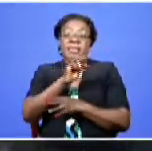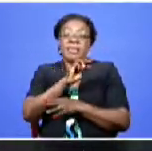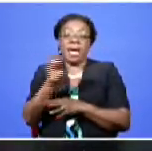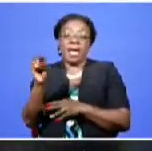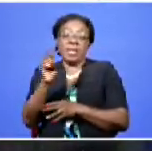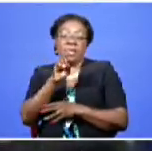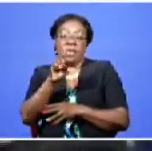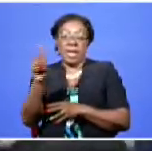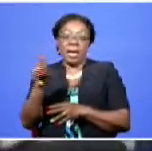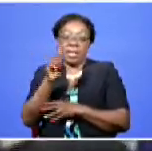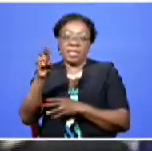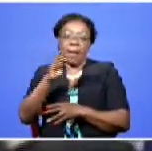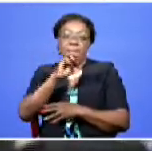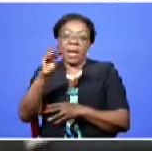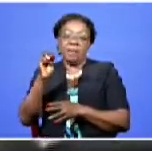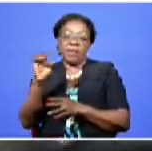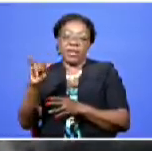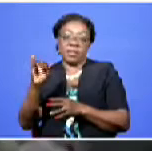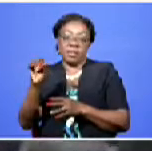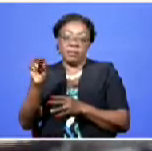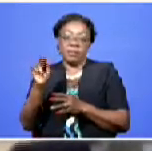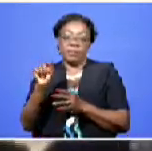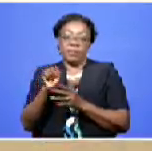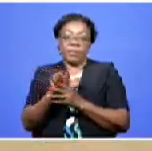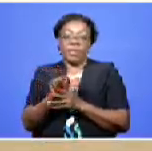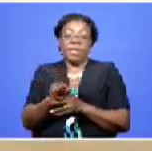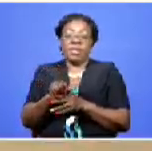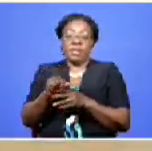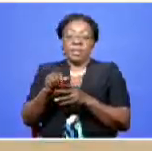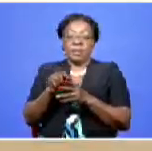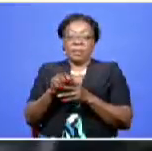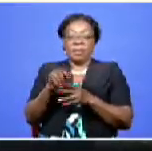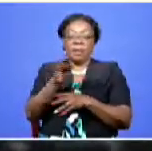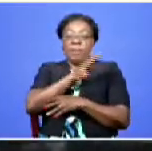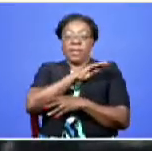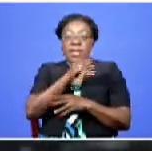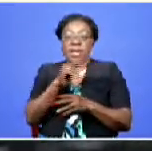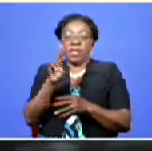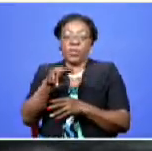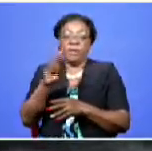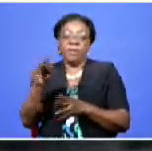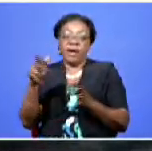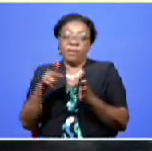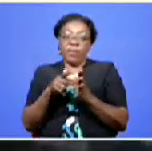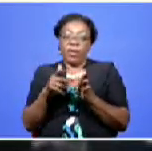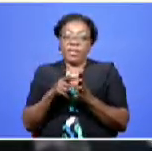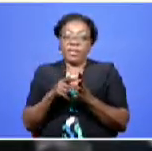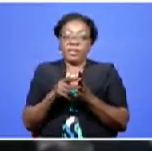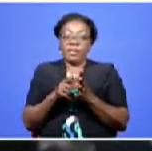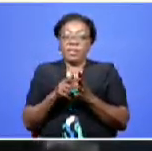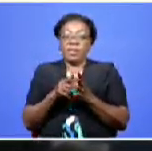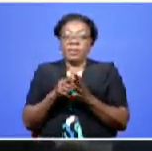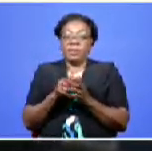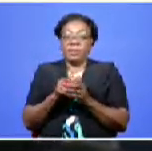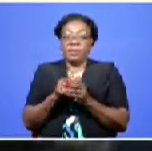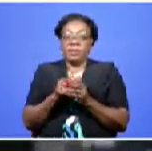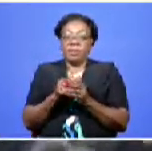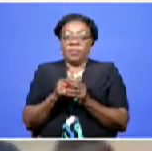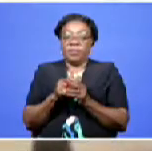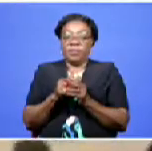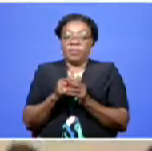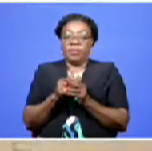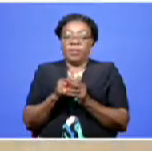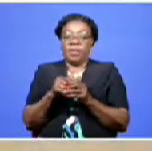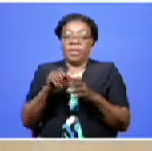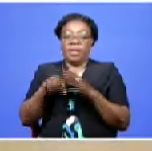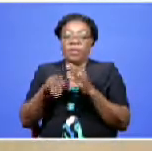one. Pretty even second quarter, but the Kings still trailed by four at the half. Third quarter, Mavs outscored the Kings by 11 to pad their lead.